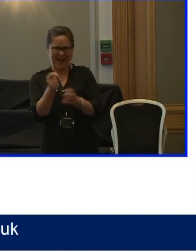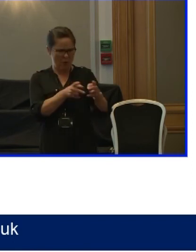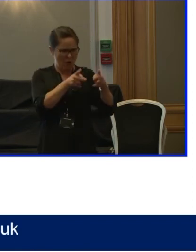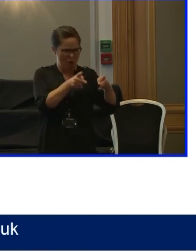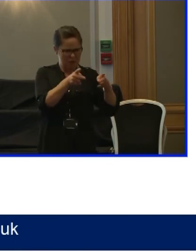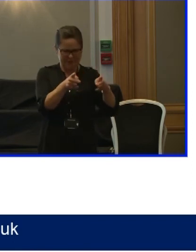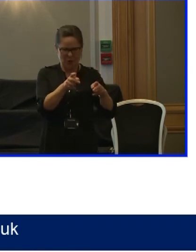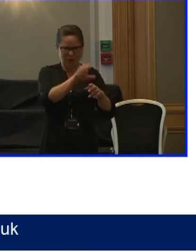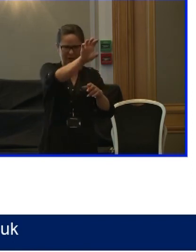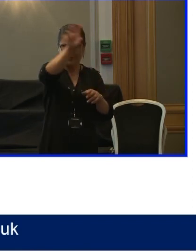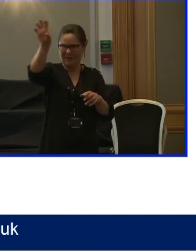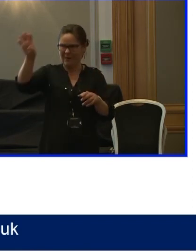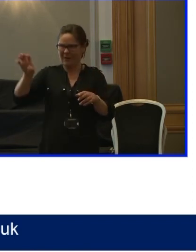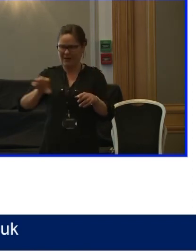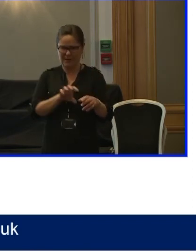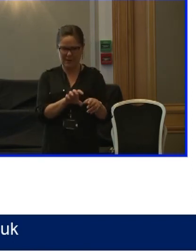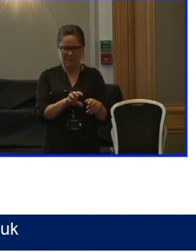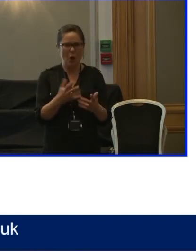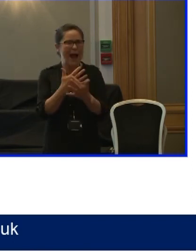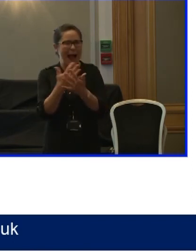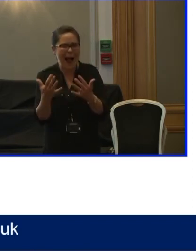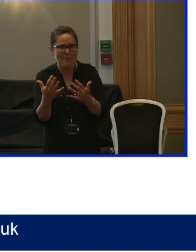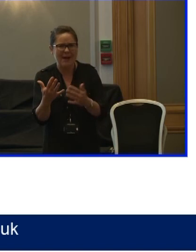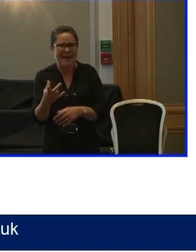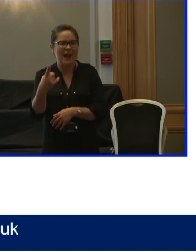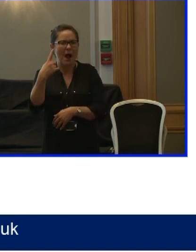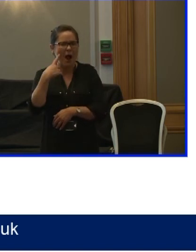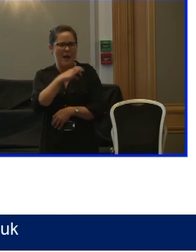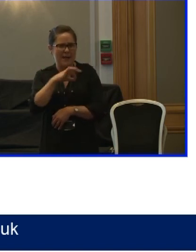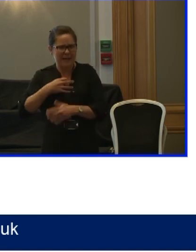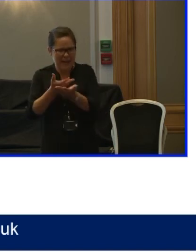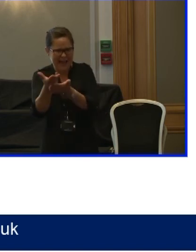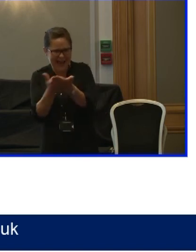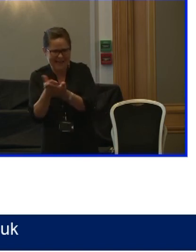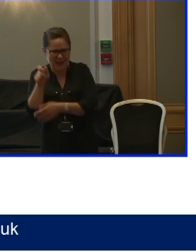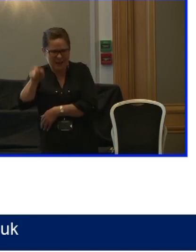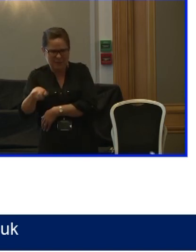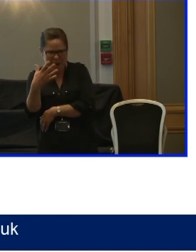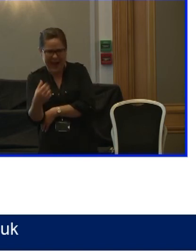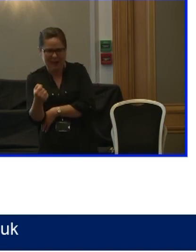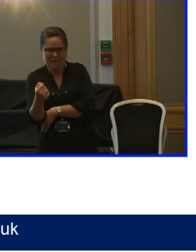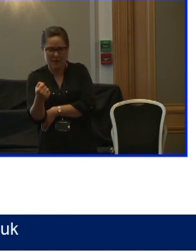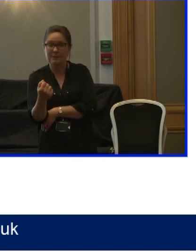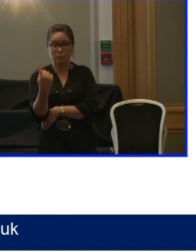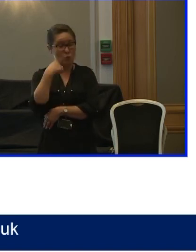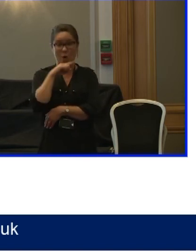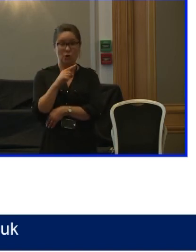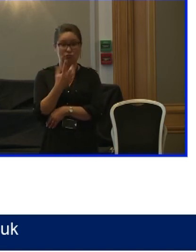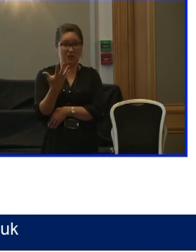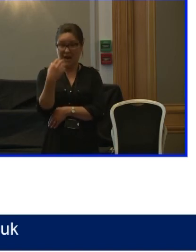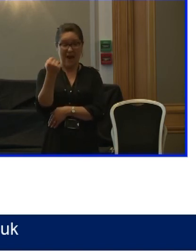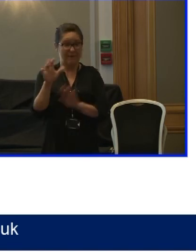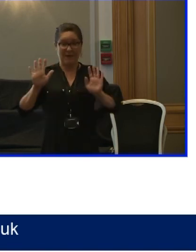So there's 100 ECLOs, and I'm wondering, so what's that in terms of hospitals?